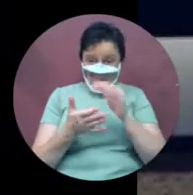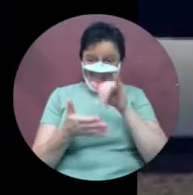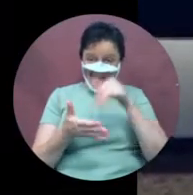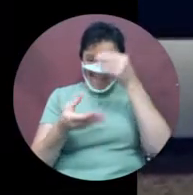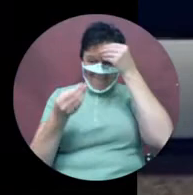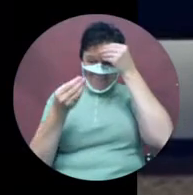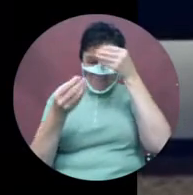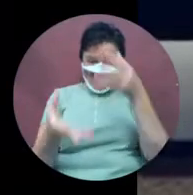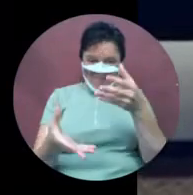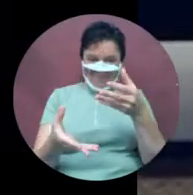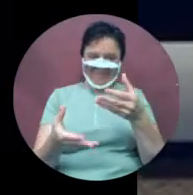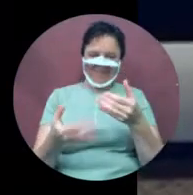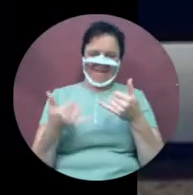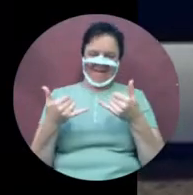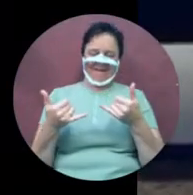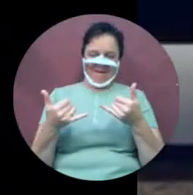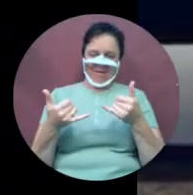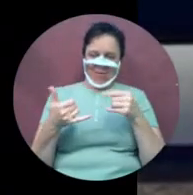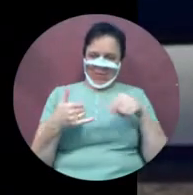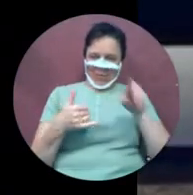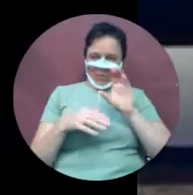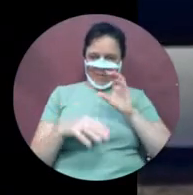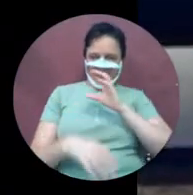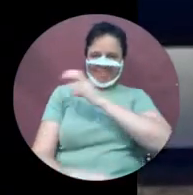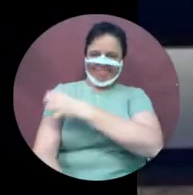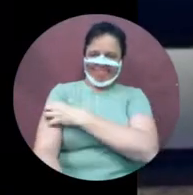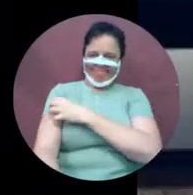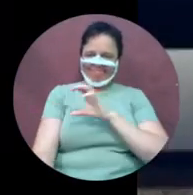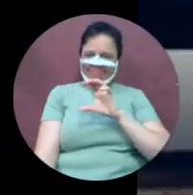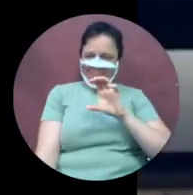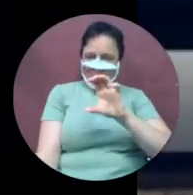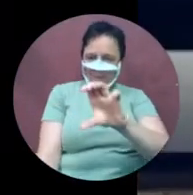be empowered to be able to make good choices, to be able